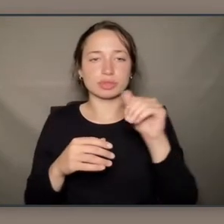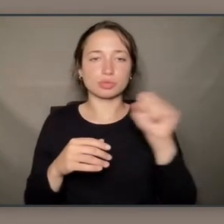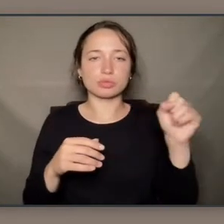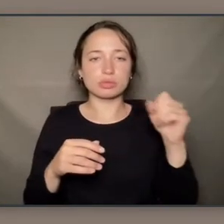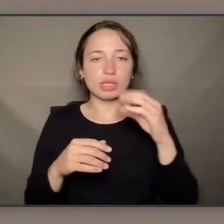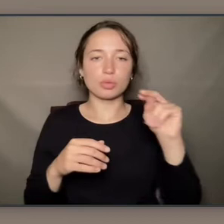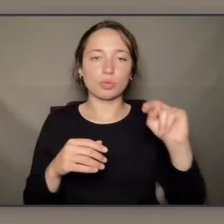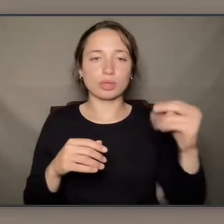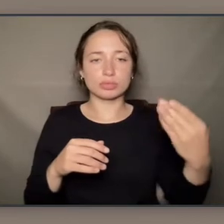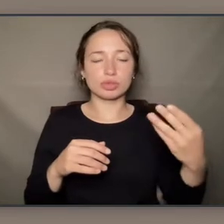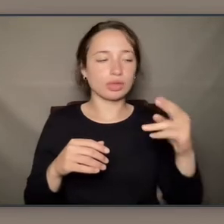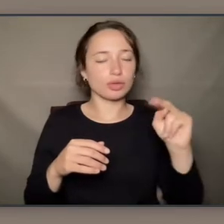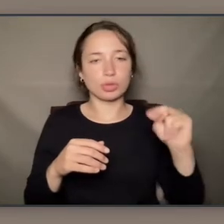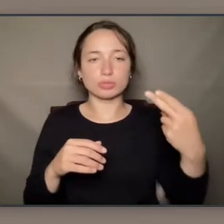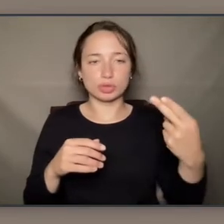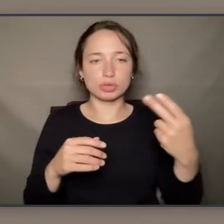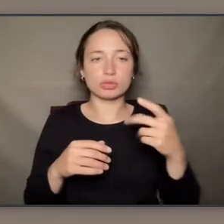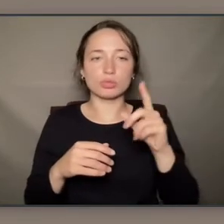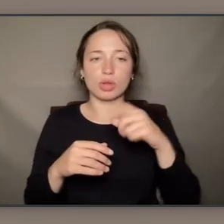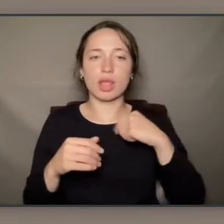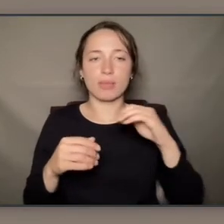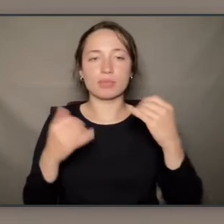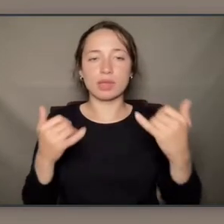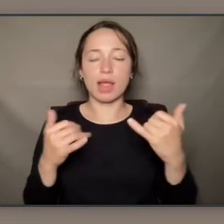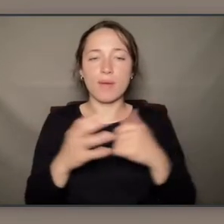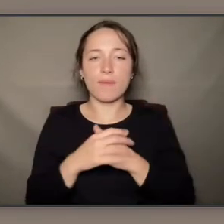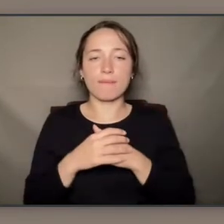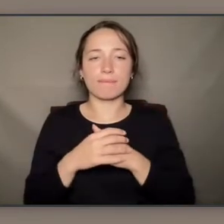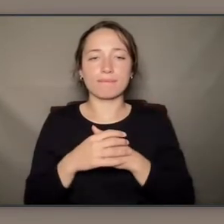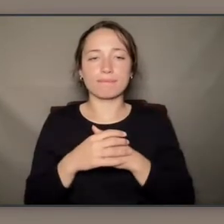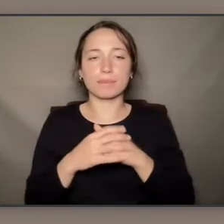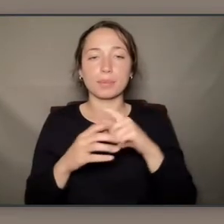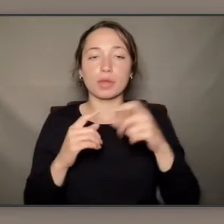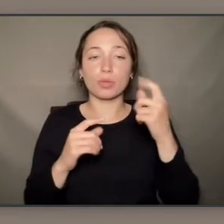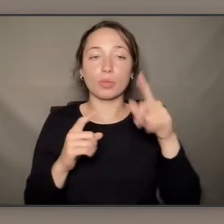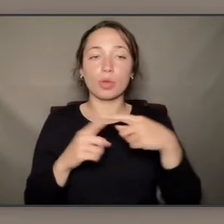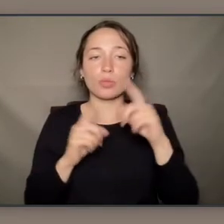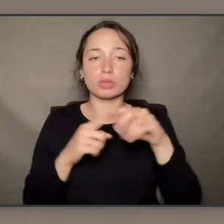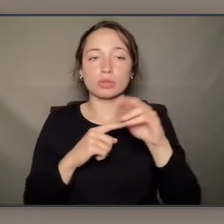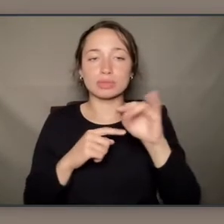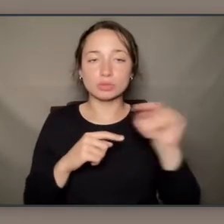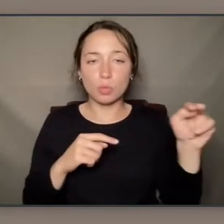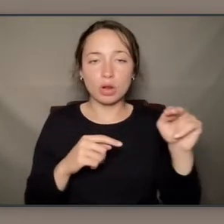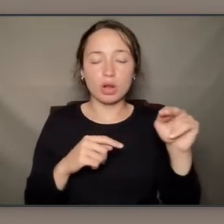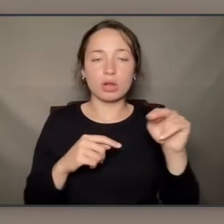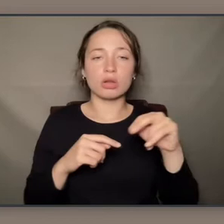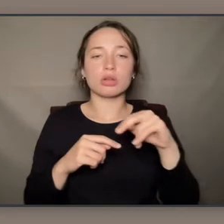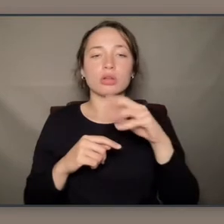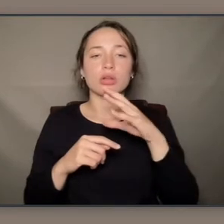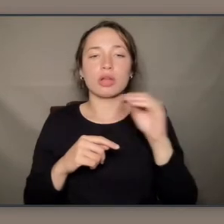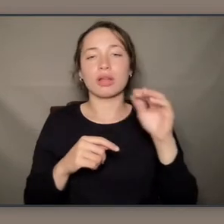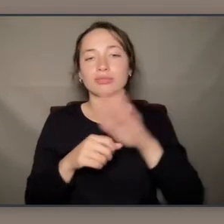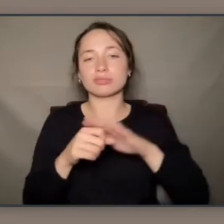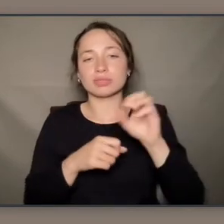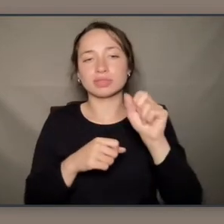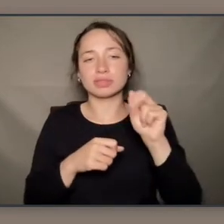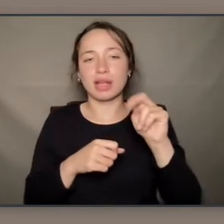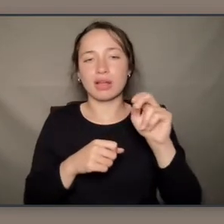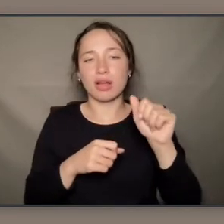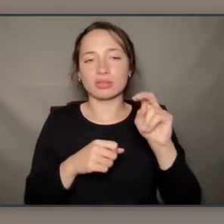just Massachusetts and New Hampshire, where I am right now, but also when we went to Minnesota for peoples there,